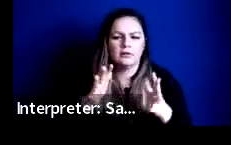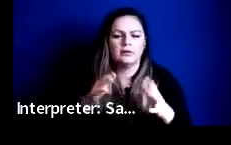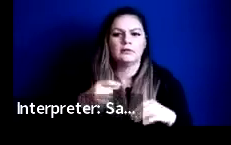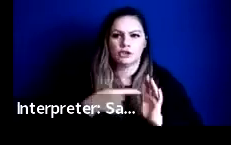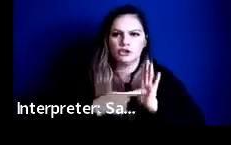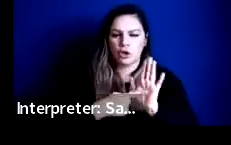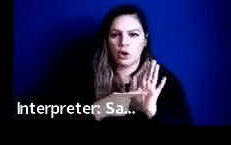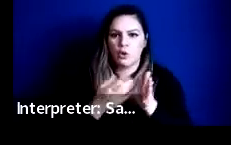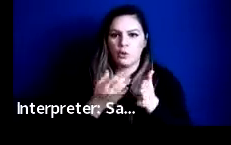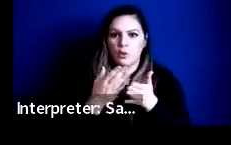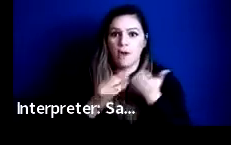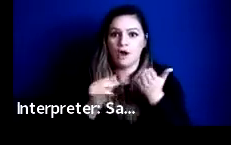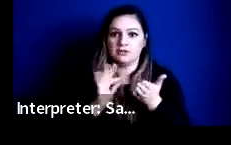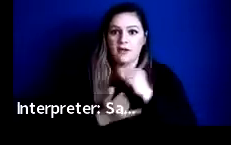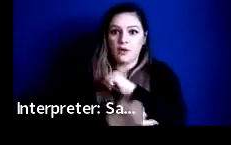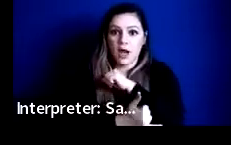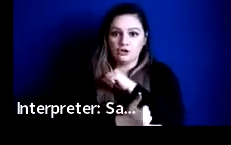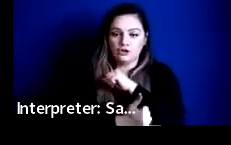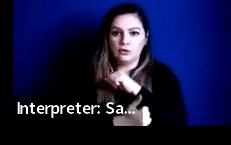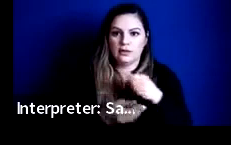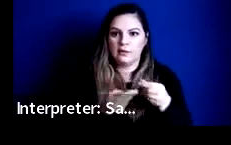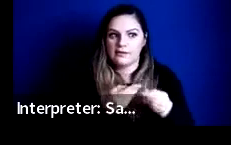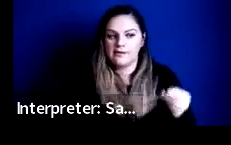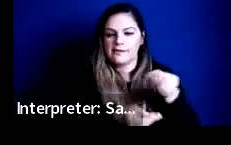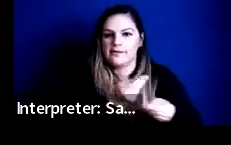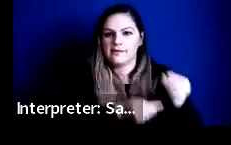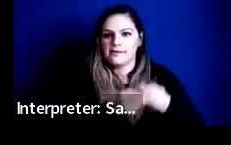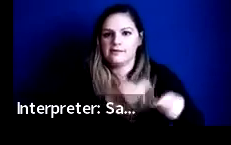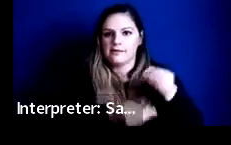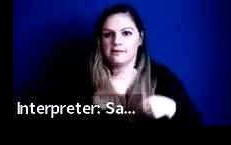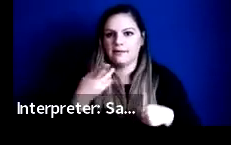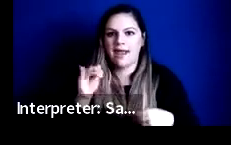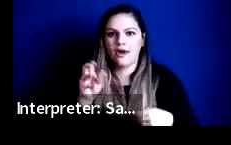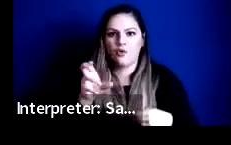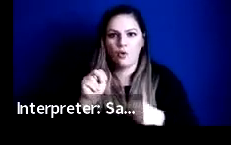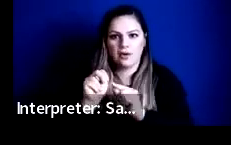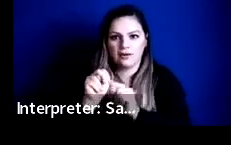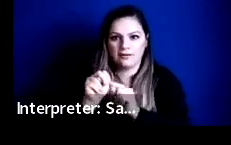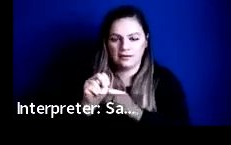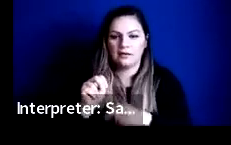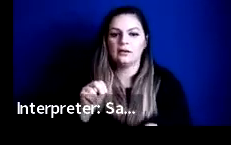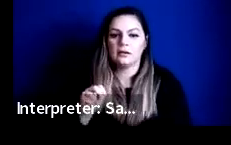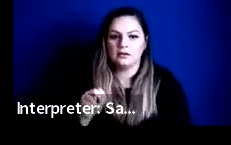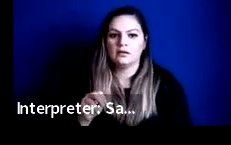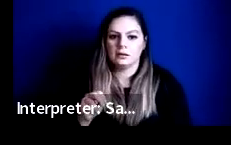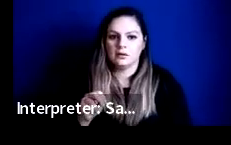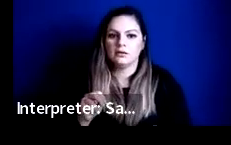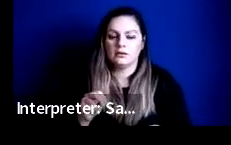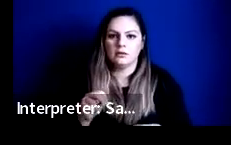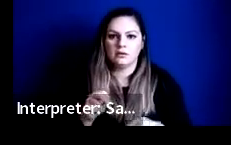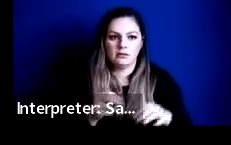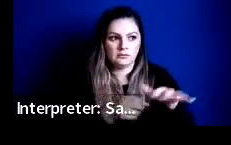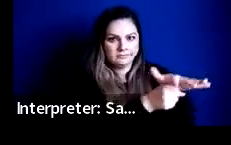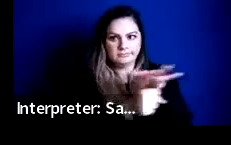coming in and out, kind of like a drug trade, for lack of a better term, that are more greatly affected. And these